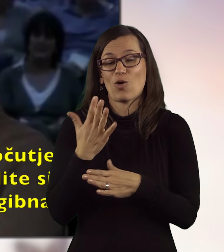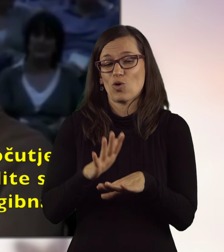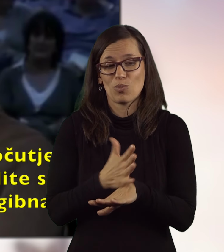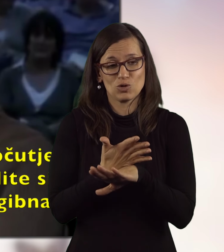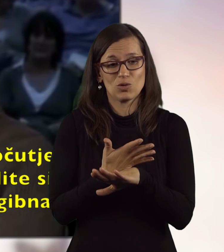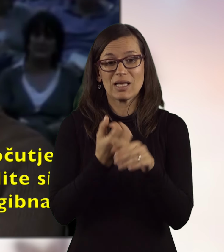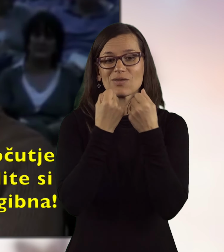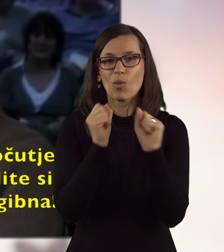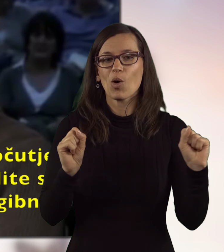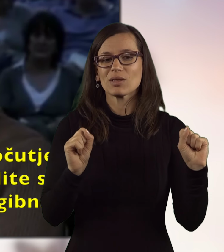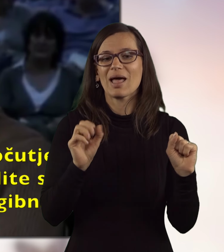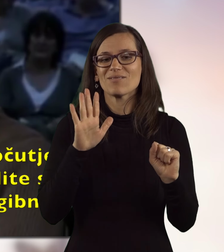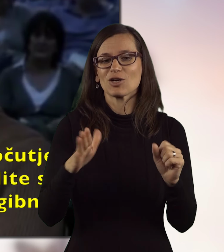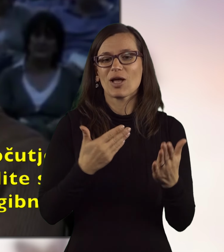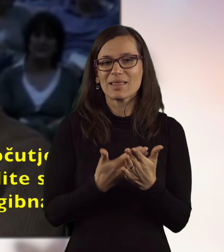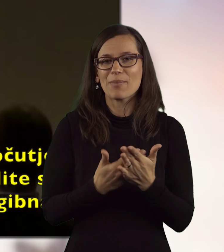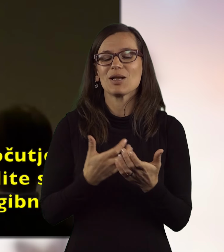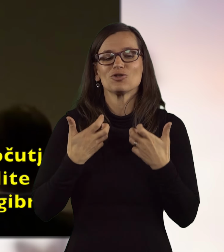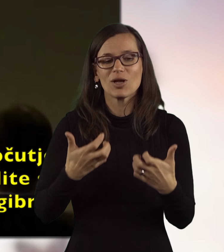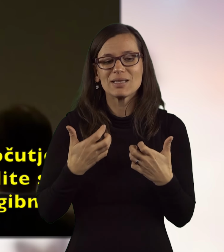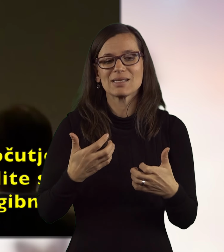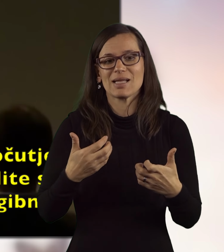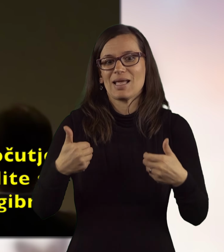is your basis and joy is your quest.